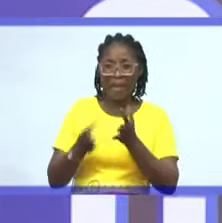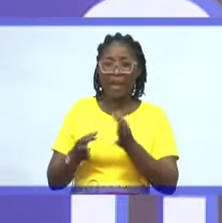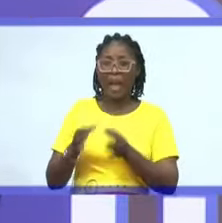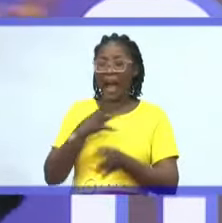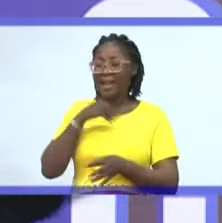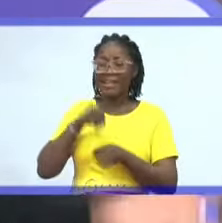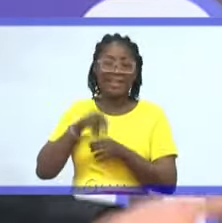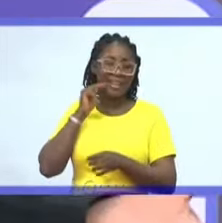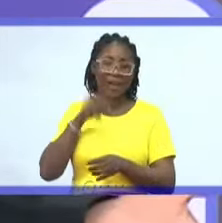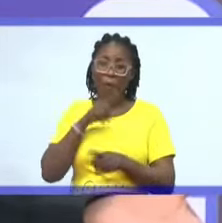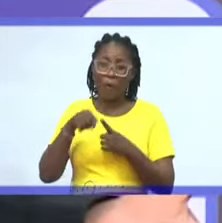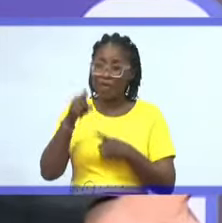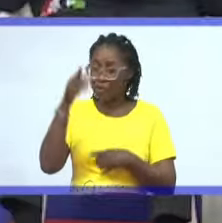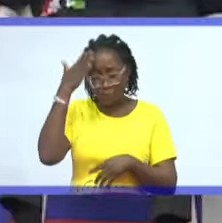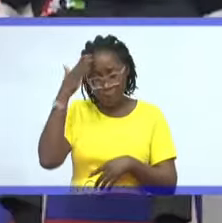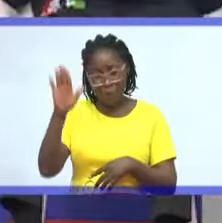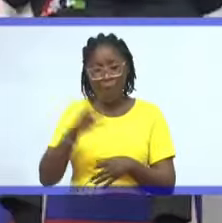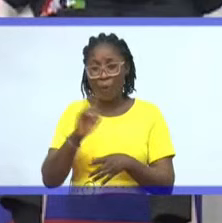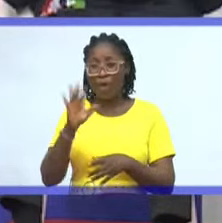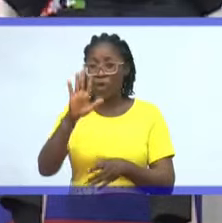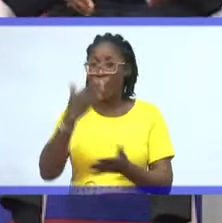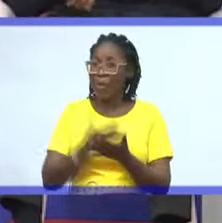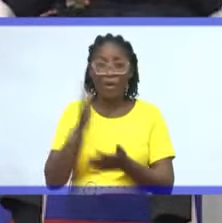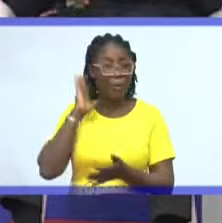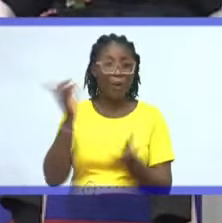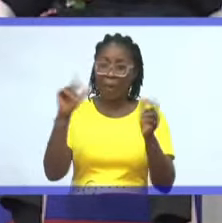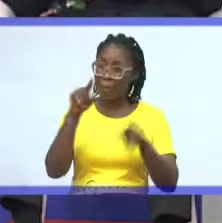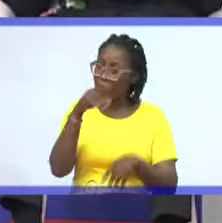from, you probably do certain things that